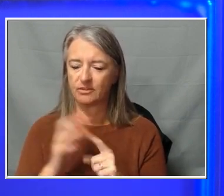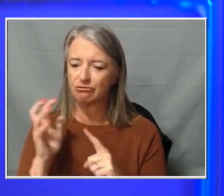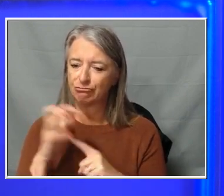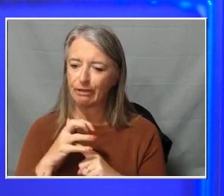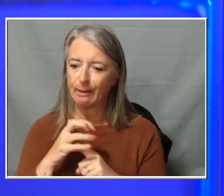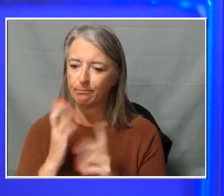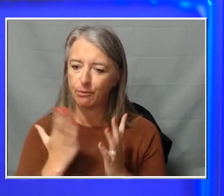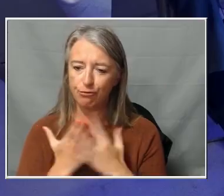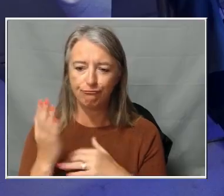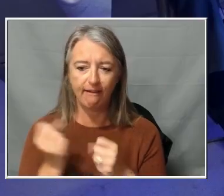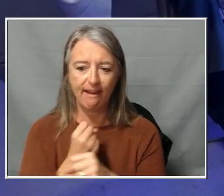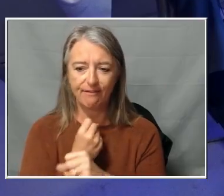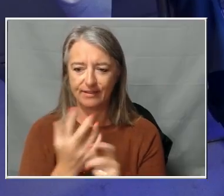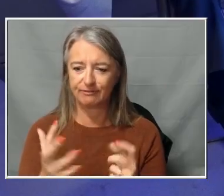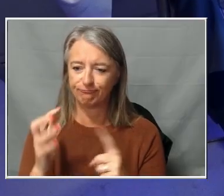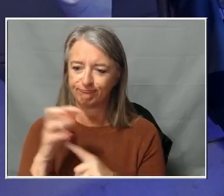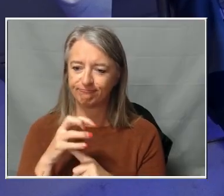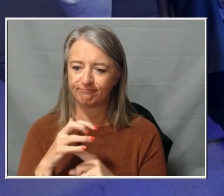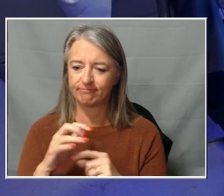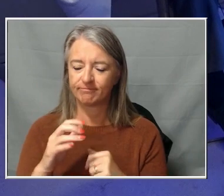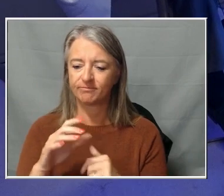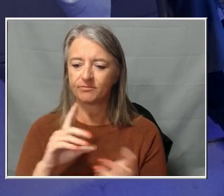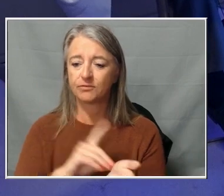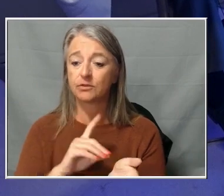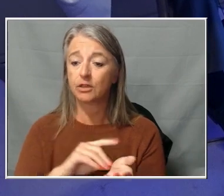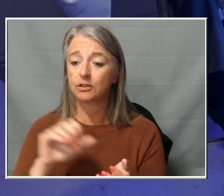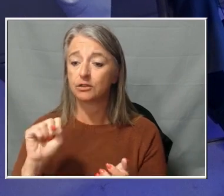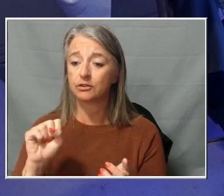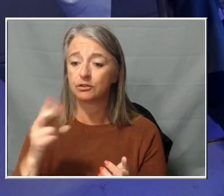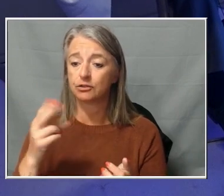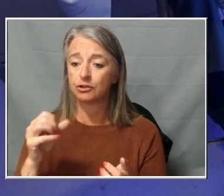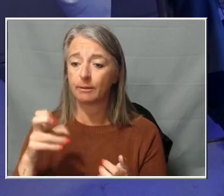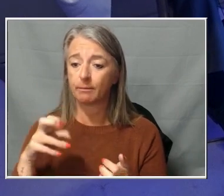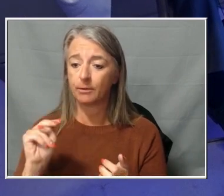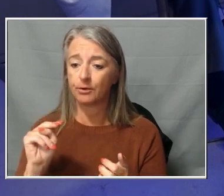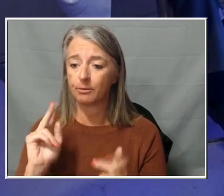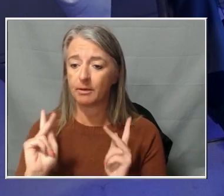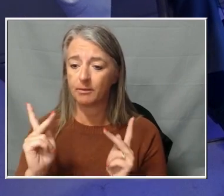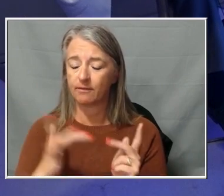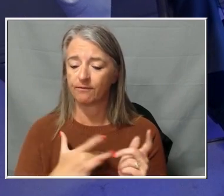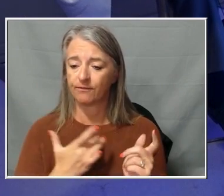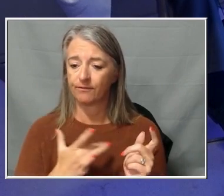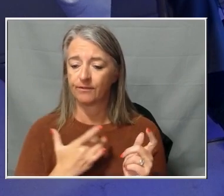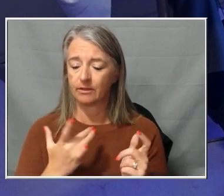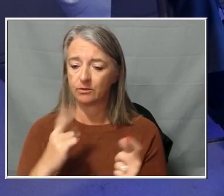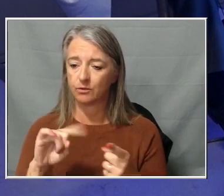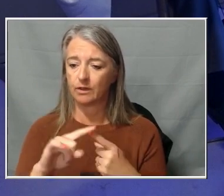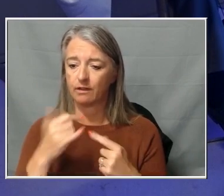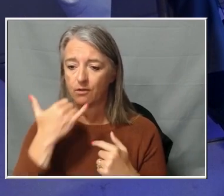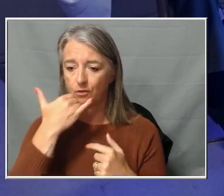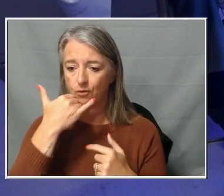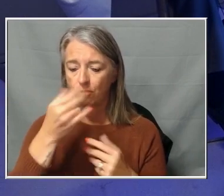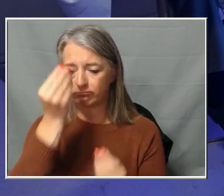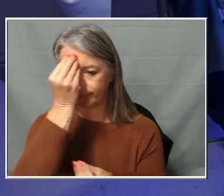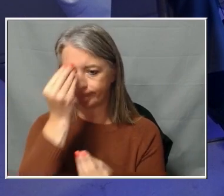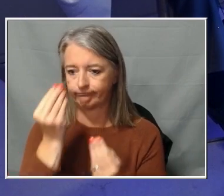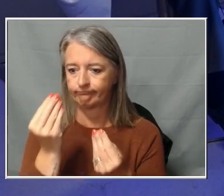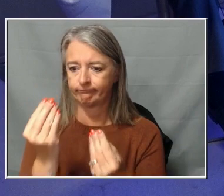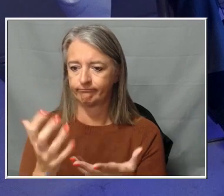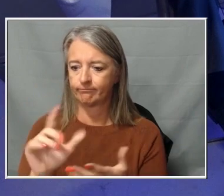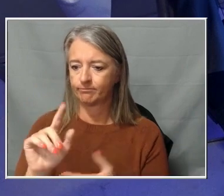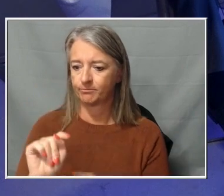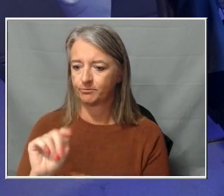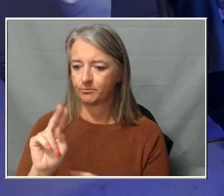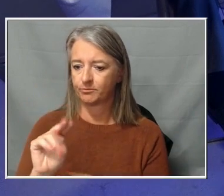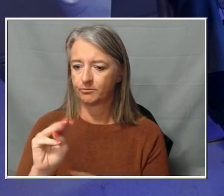all of it. A champ. So Dr. Shamoon, is the hope here that people should feel is that, when she got that phone call that this was a tumor, that